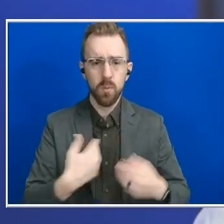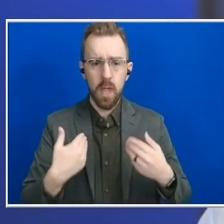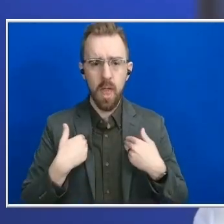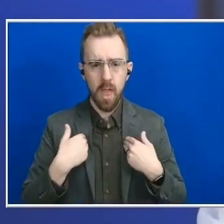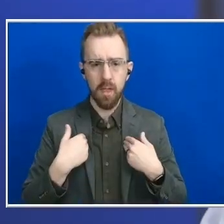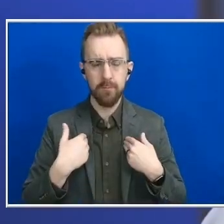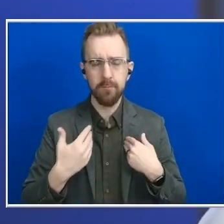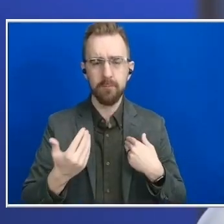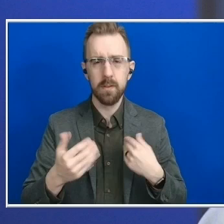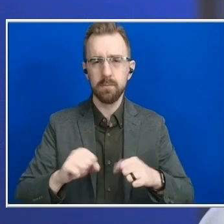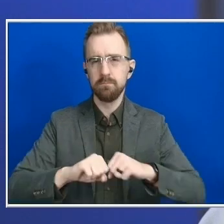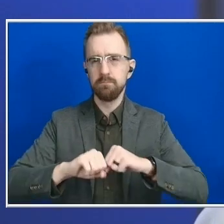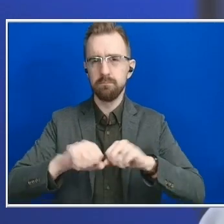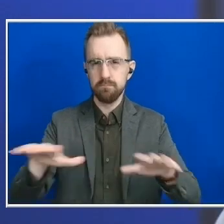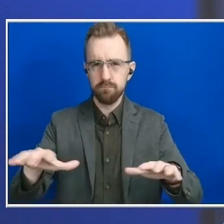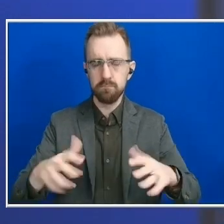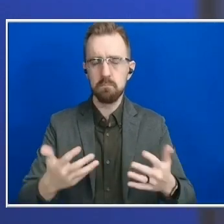out